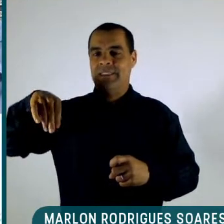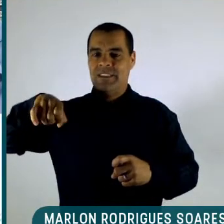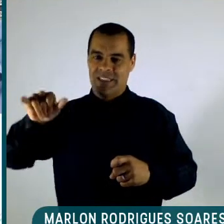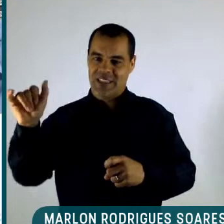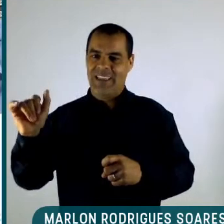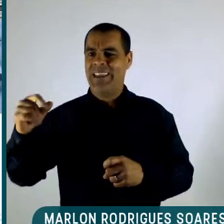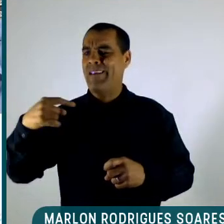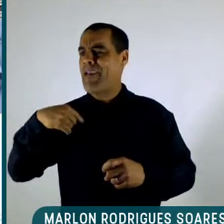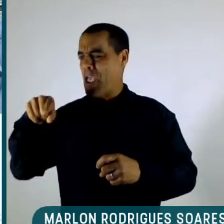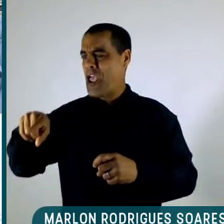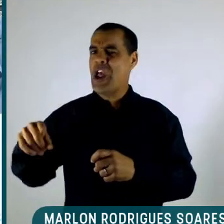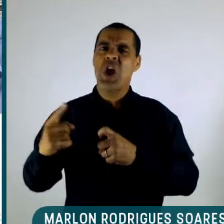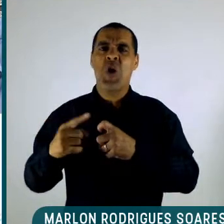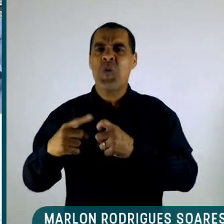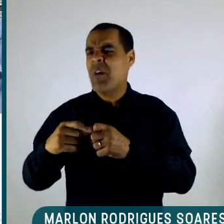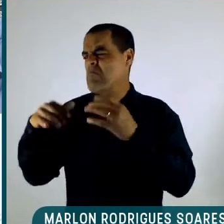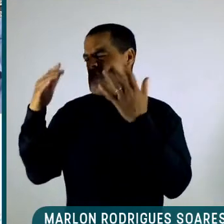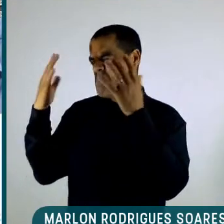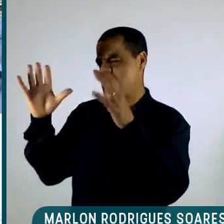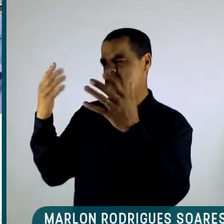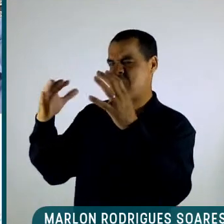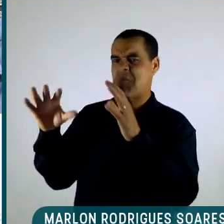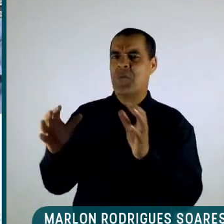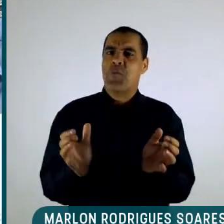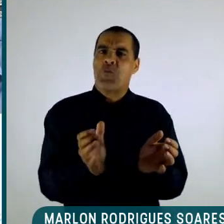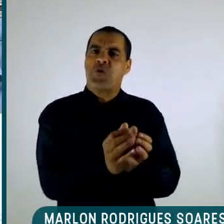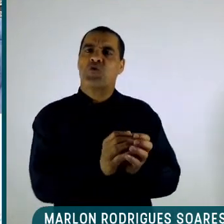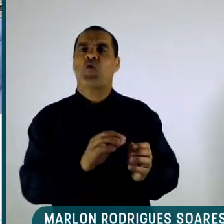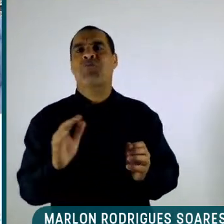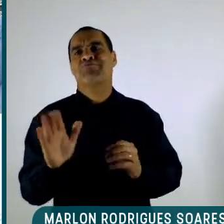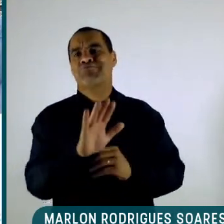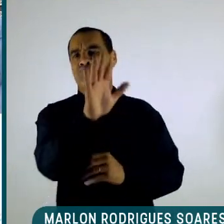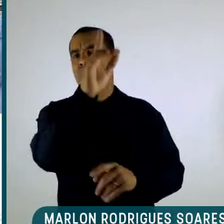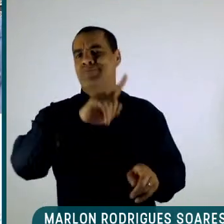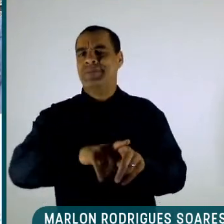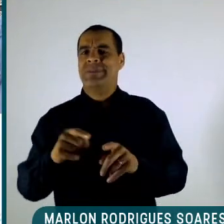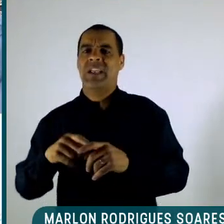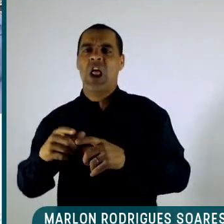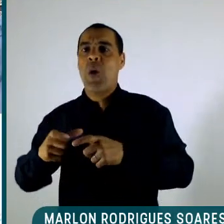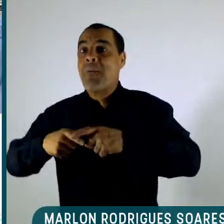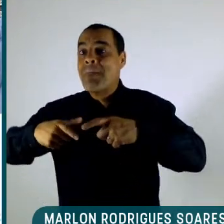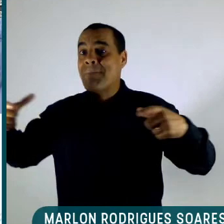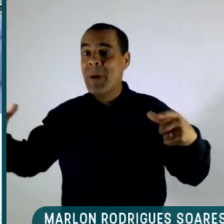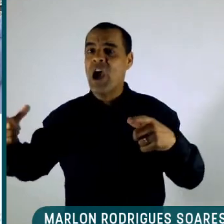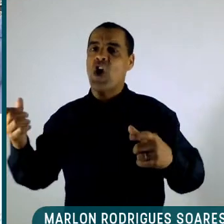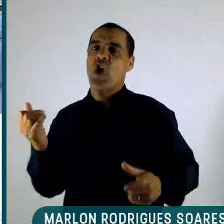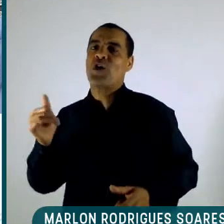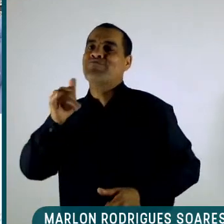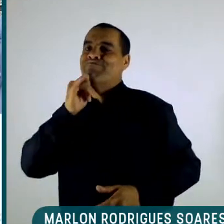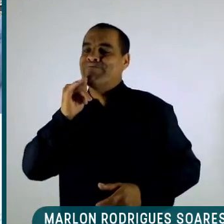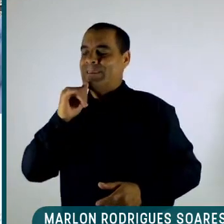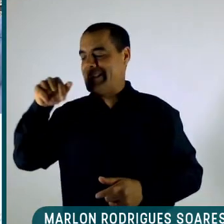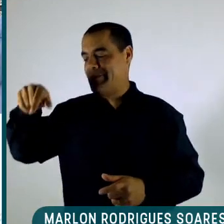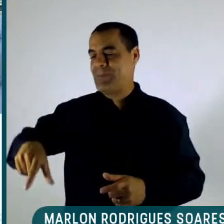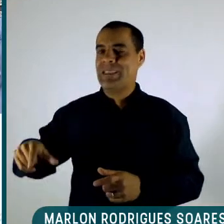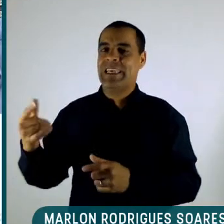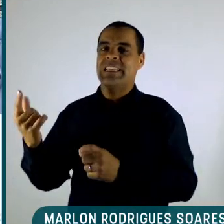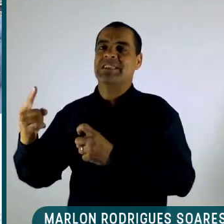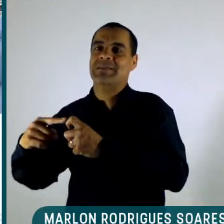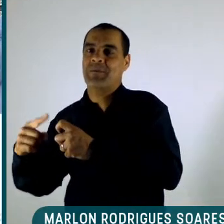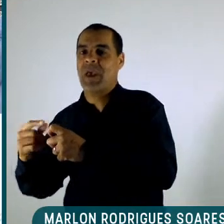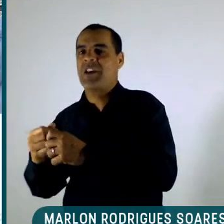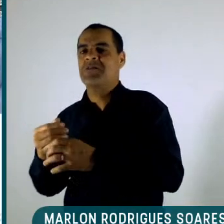for example, he is very well praised in our community, the